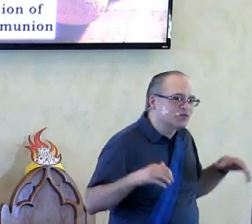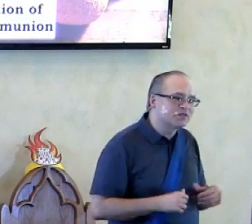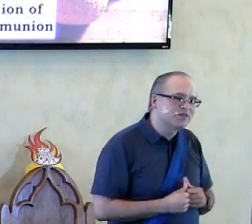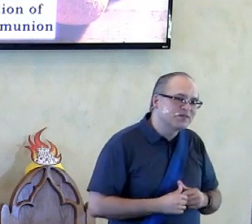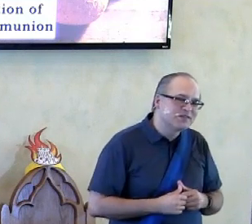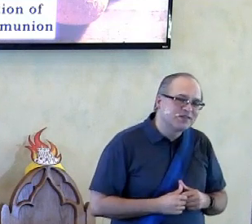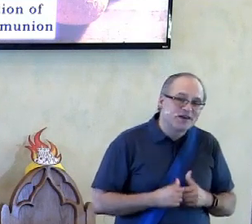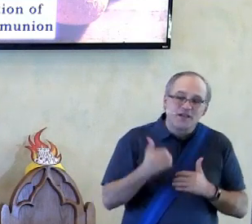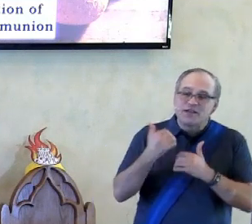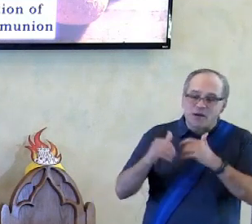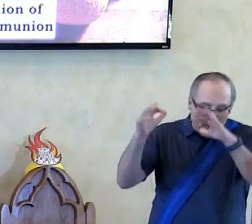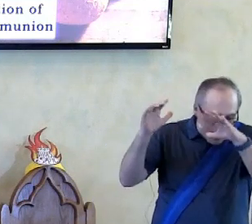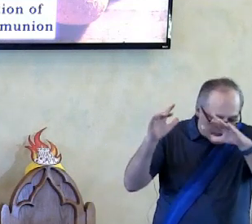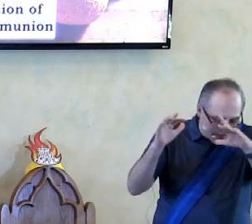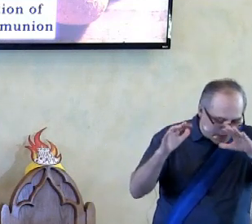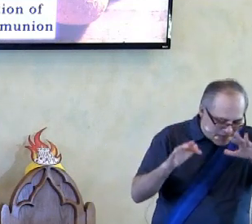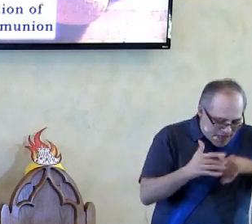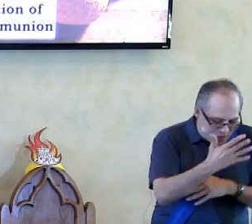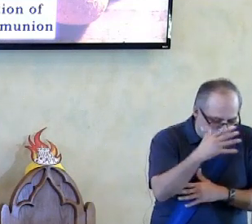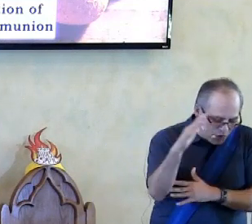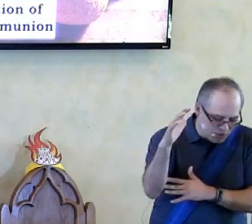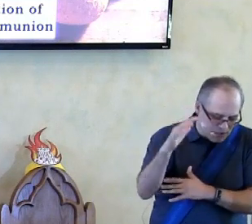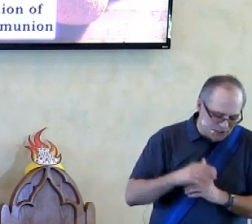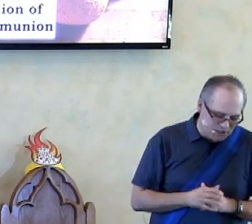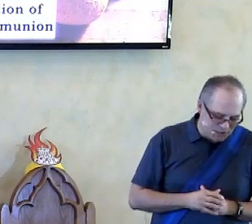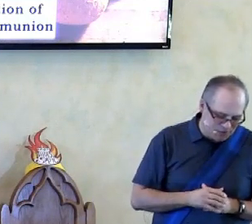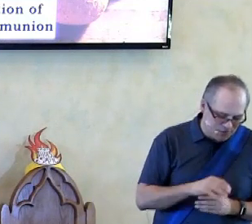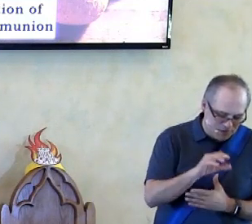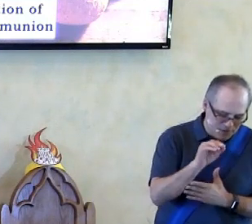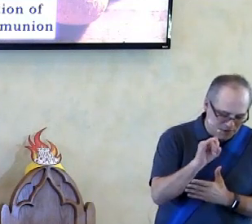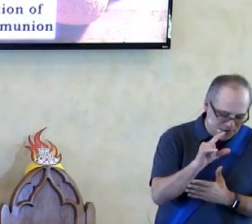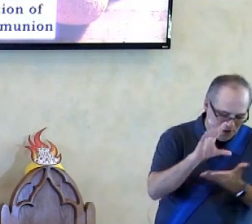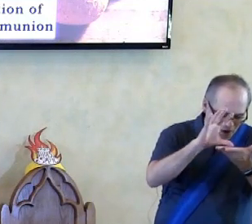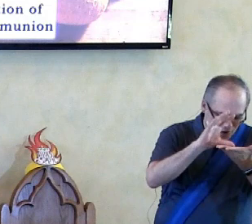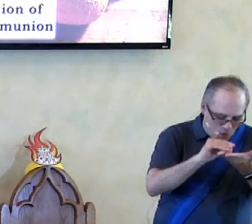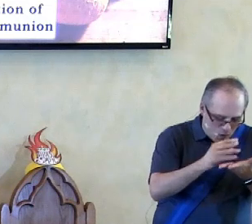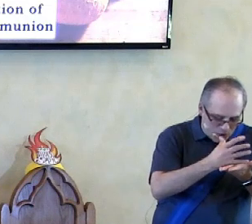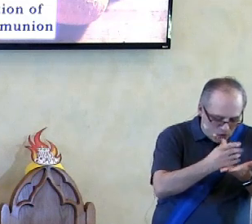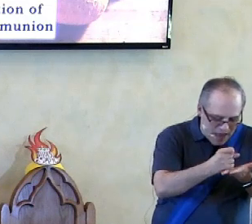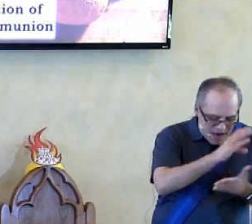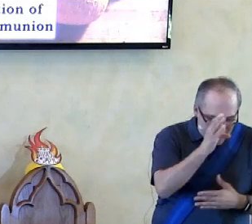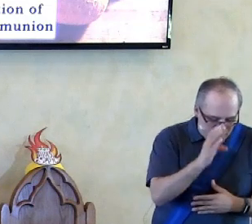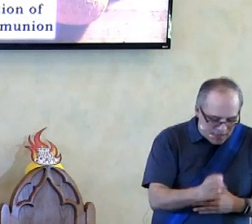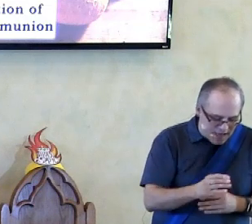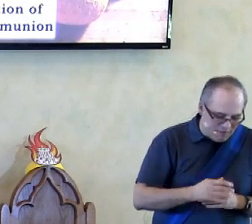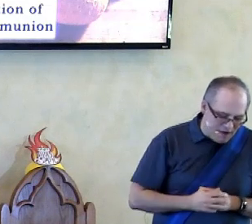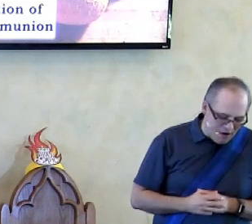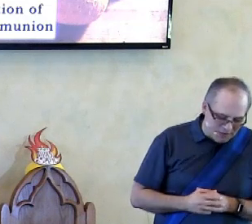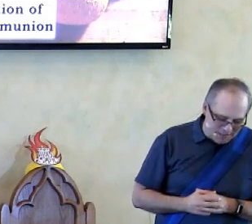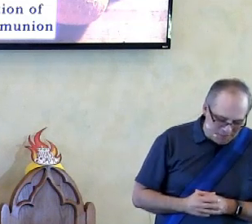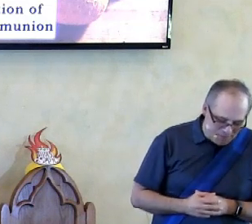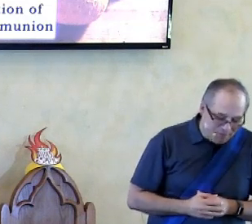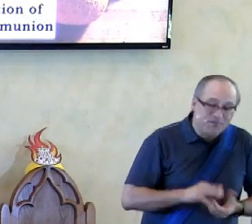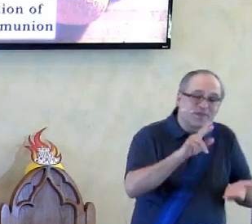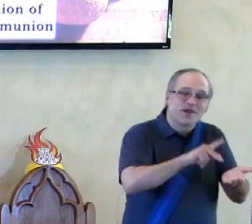angels, the manna in the wilderness, the oil that never gave